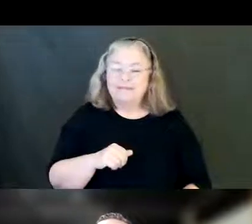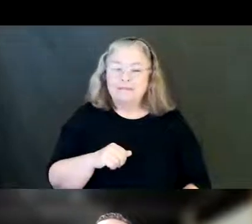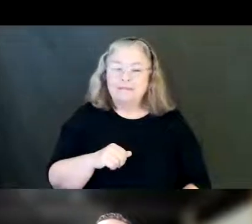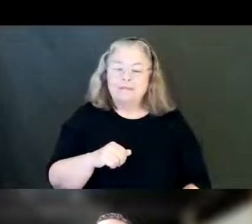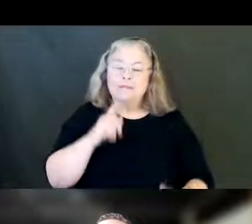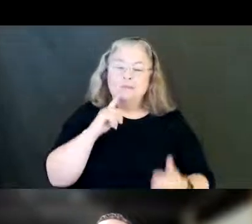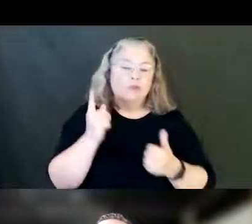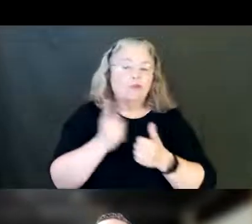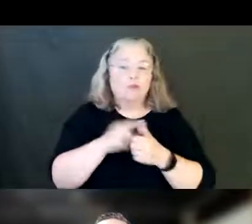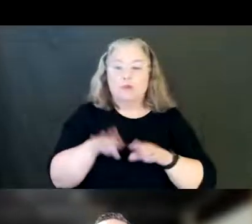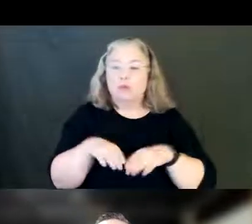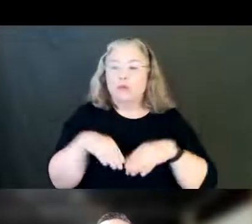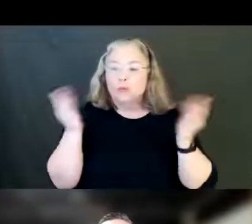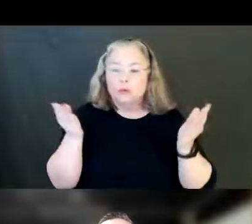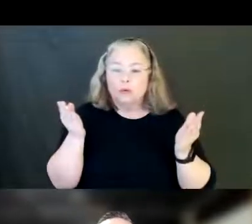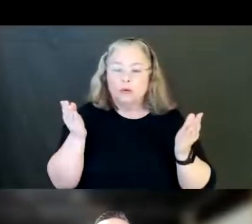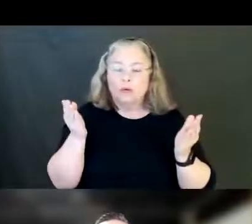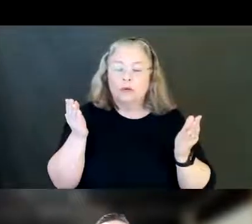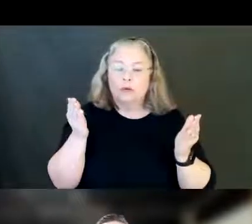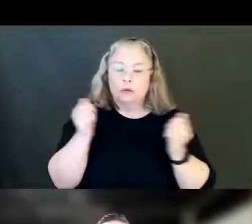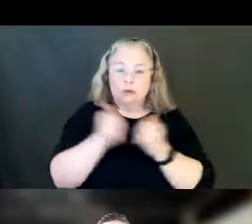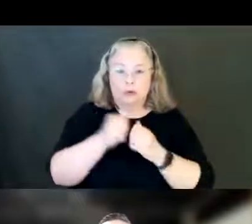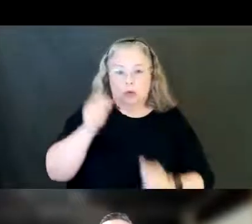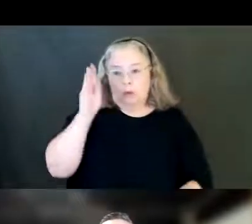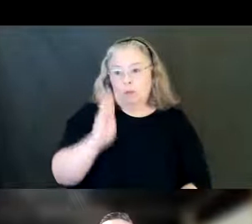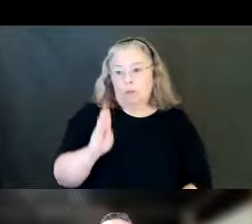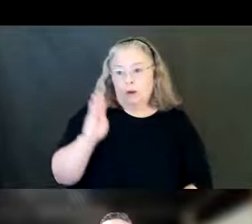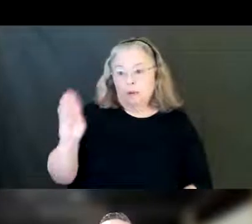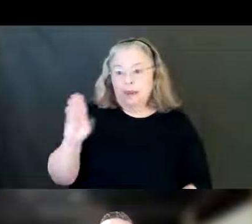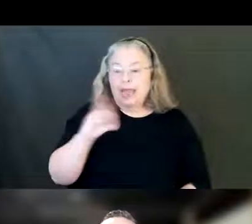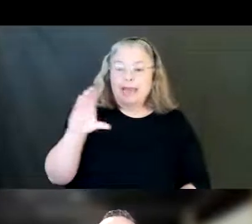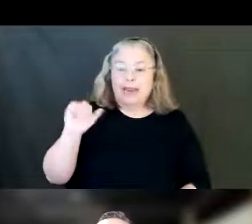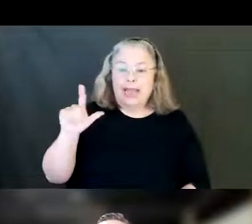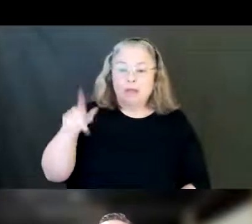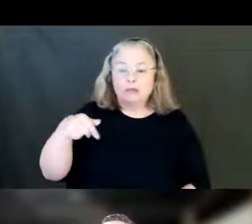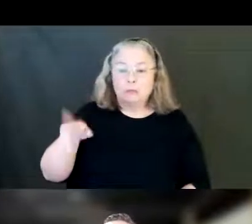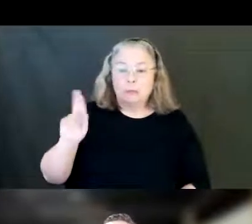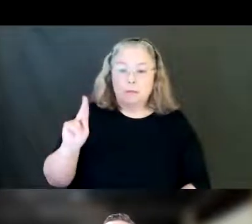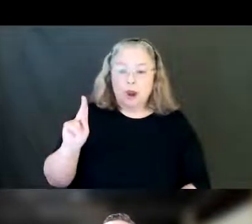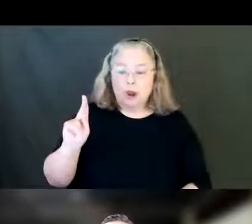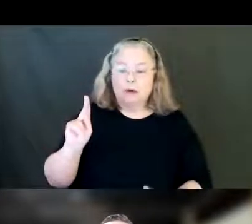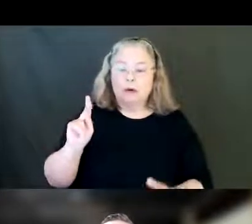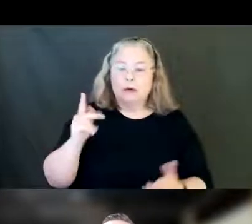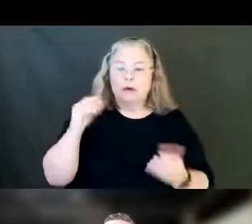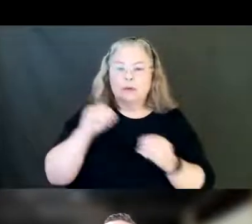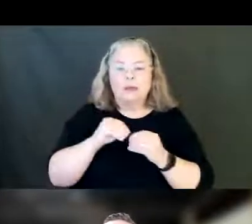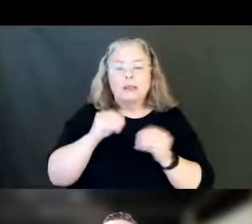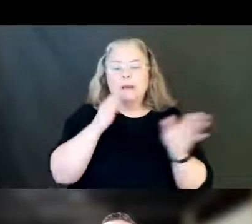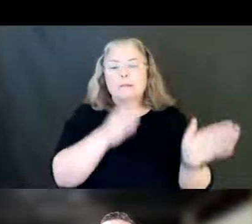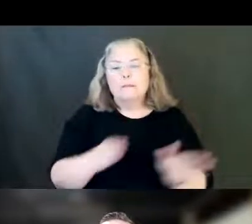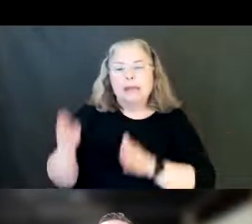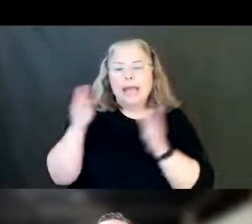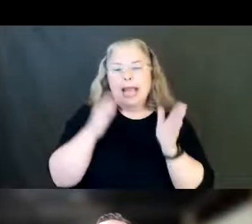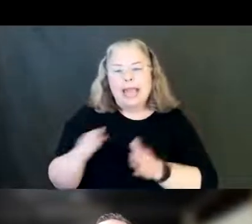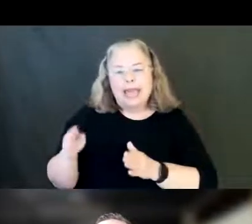start off, I want to note that with Brilliant Beginnings in Calspark, we are in what's called the planning phase. So we're